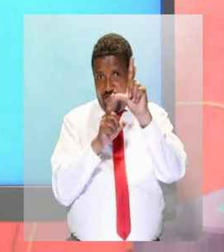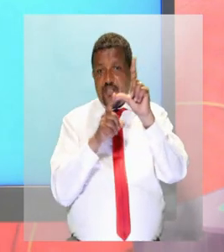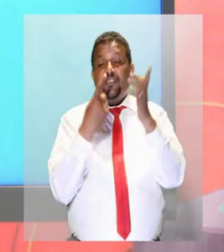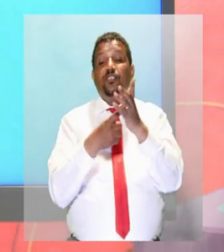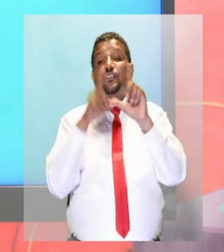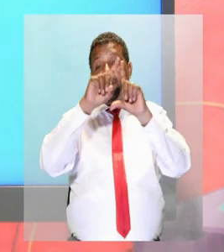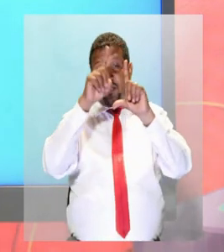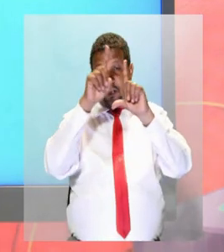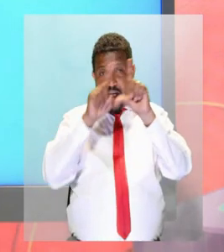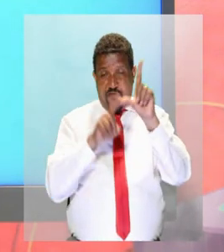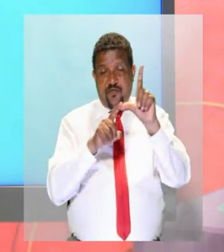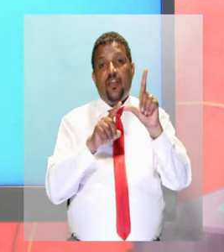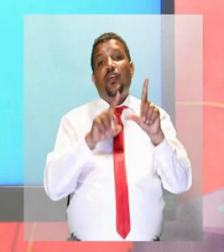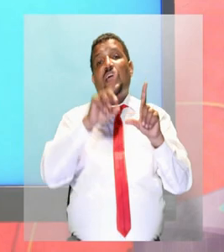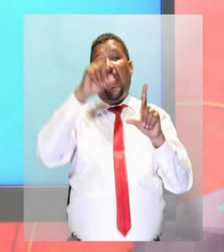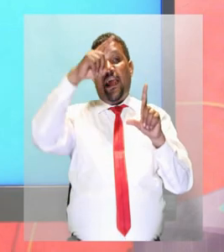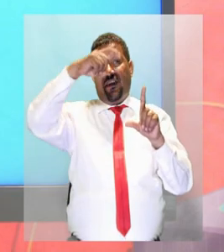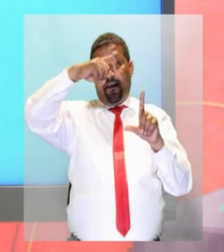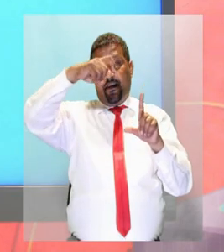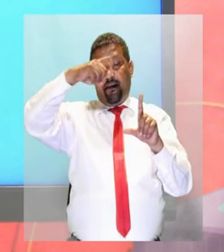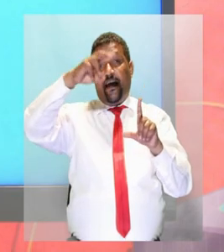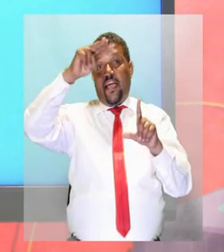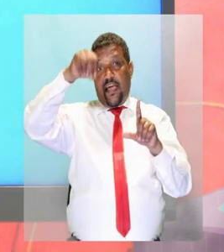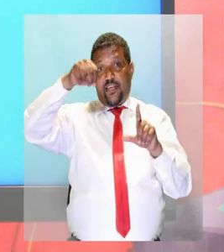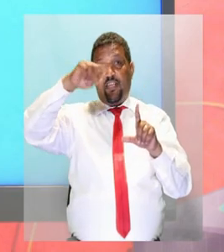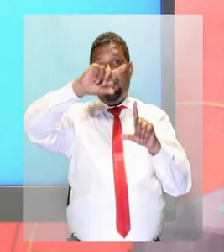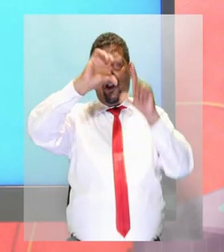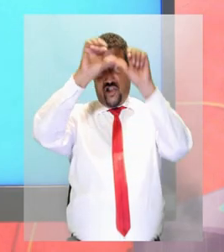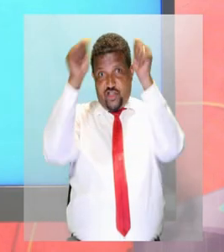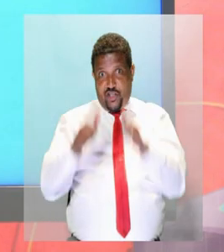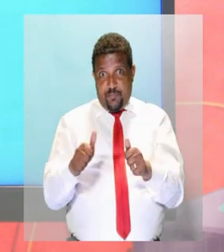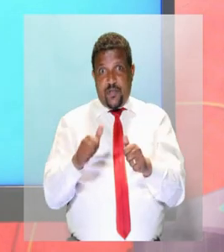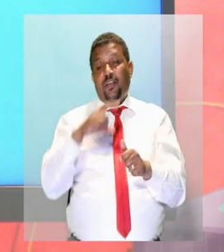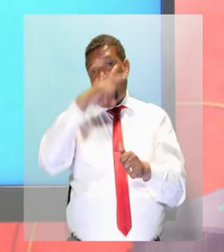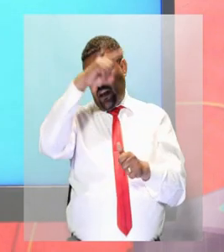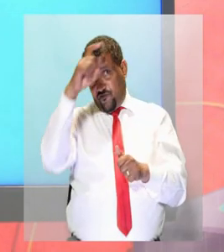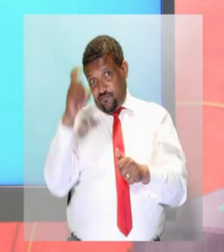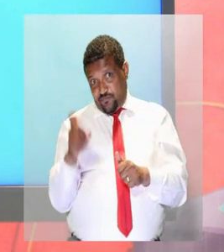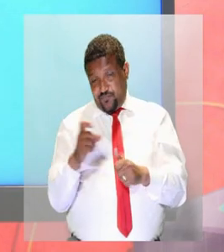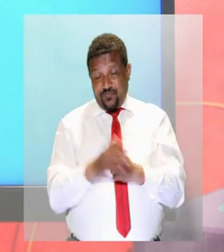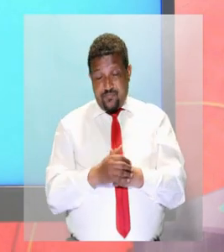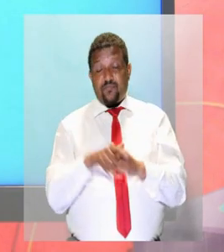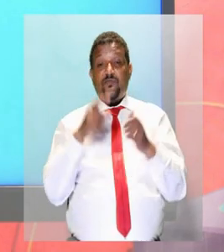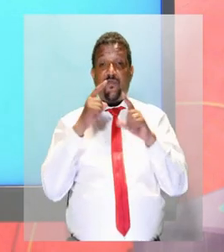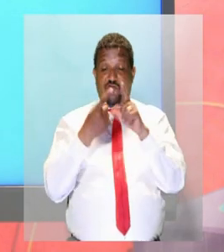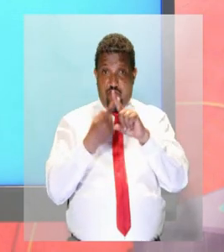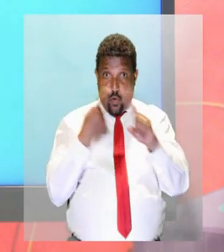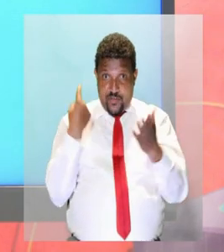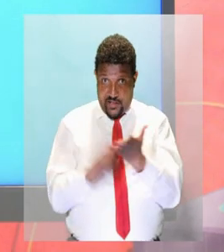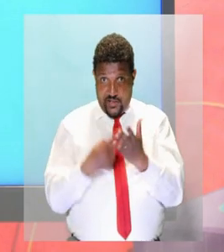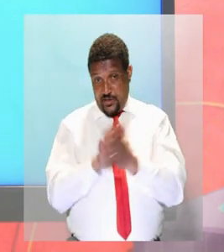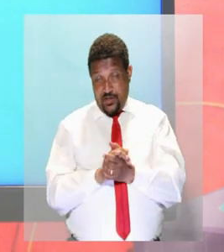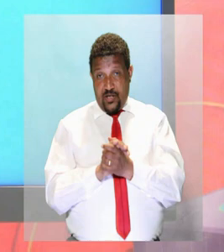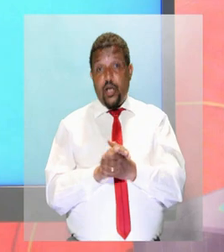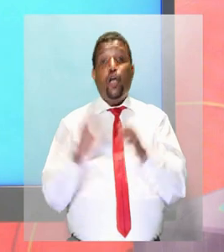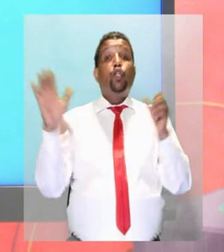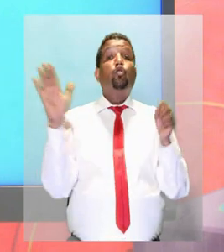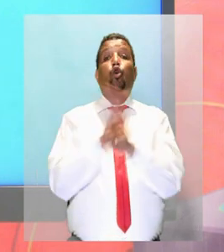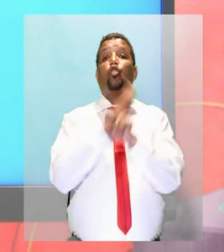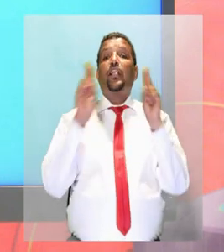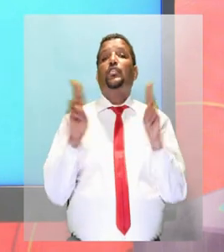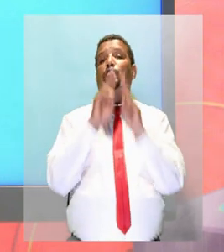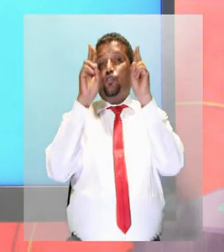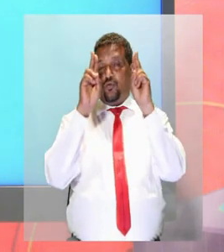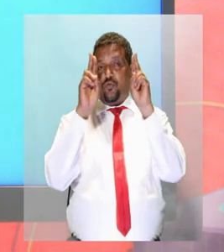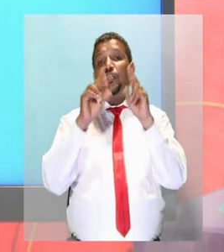which is N-shaped curve. From this, the total utility of 10 units